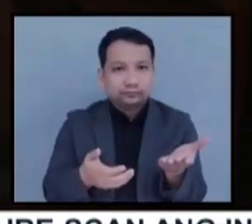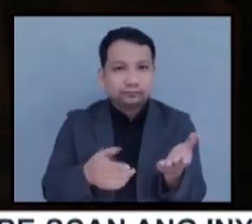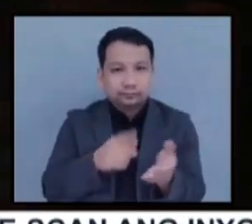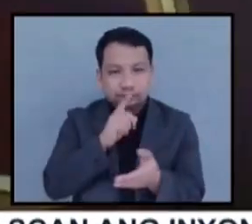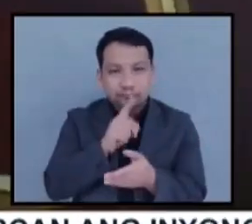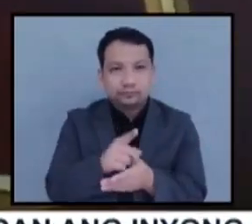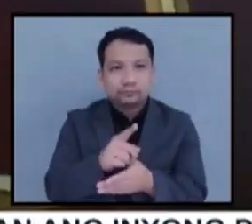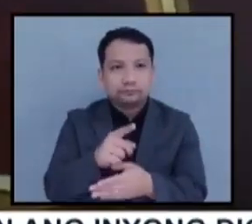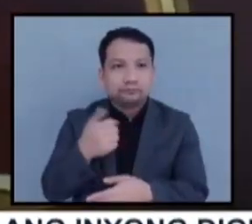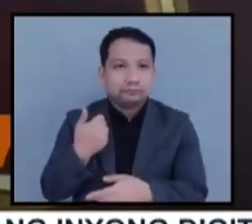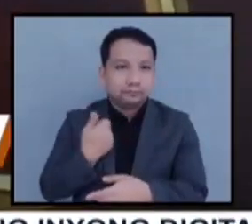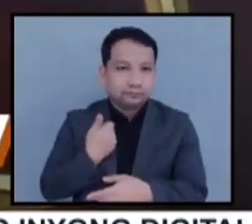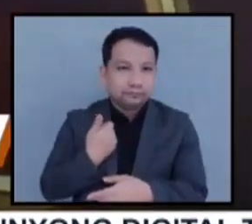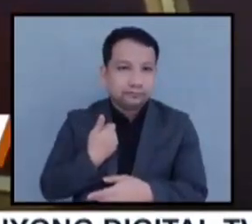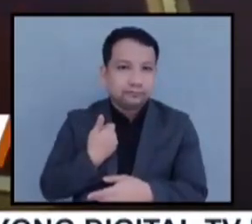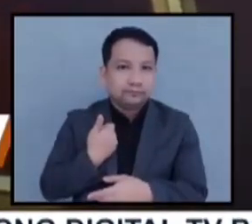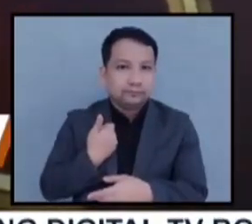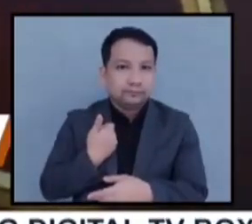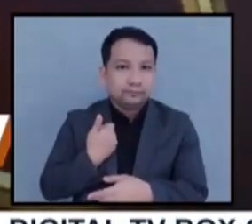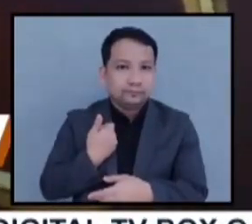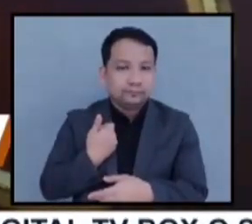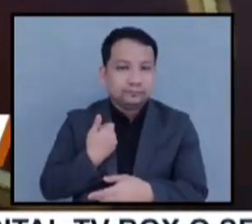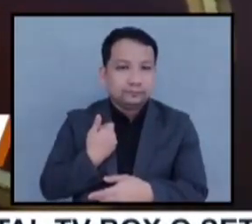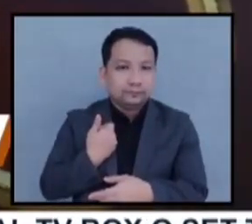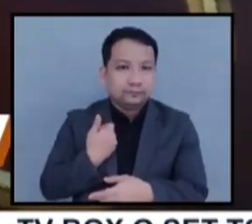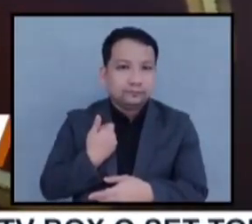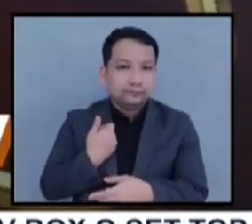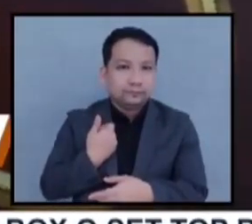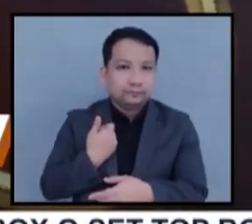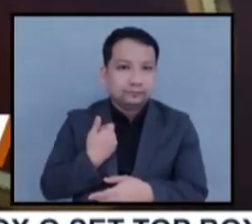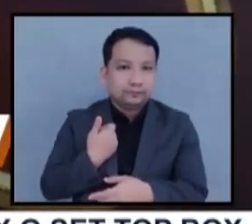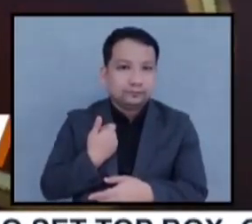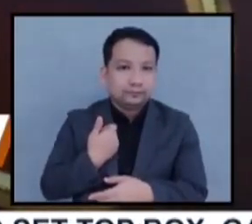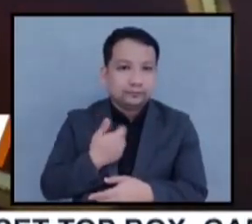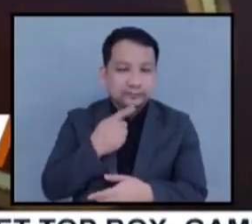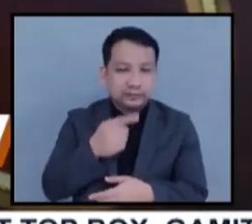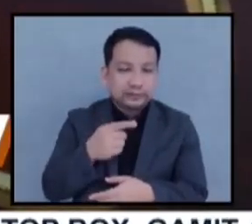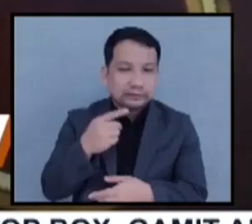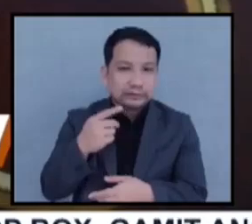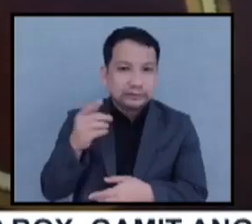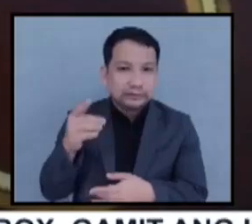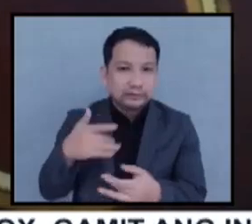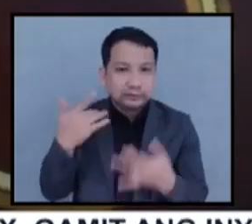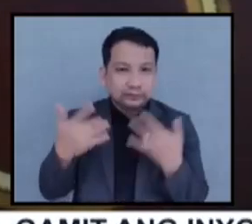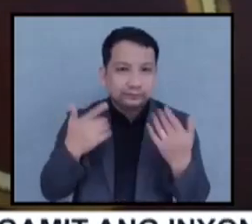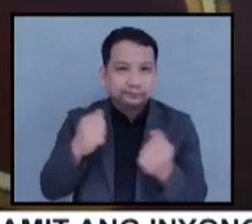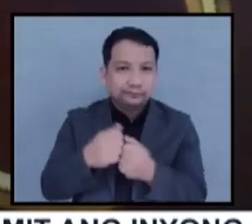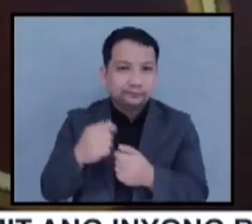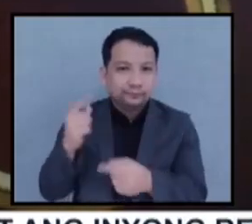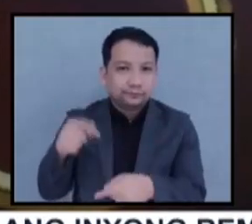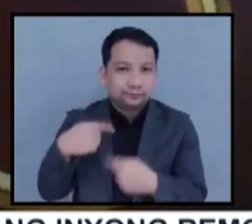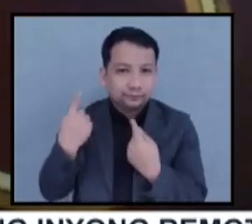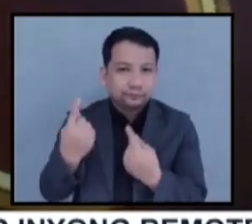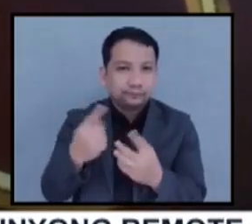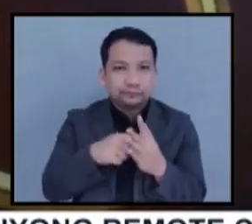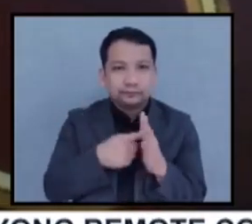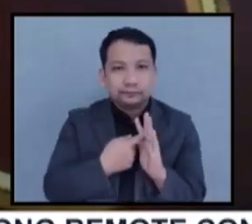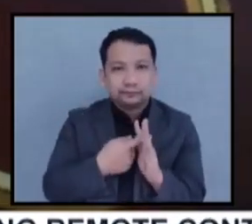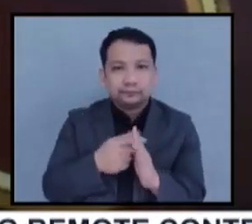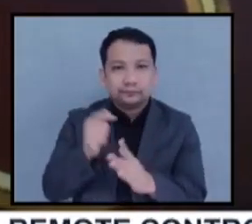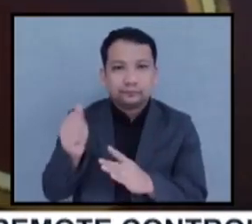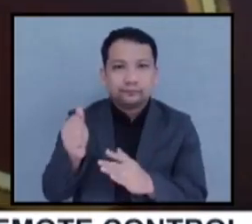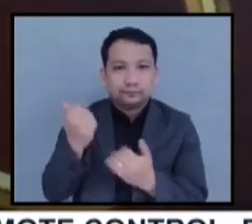mo. I hope that they will enjoy this moment, this journey, since kaka-start lang nila. I hope